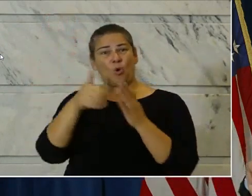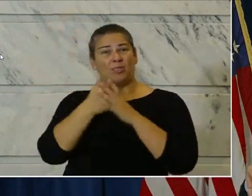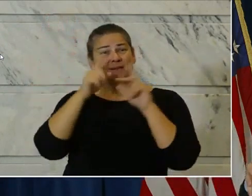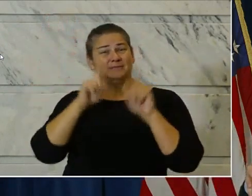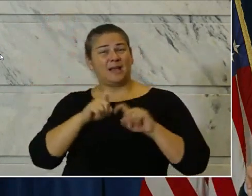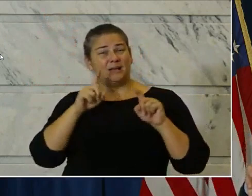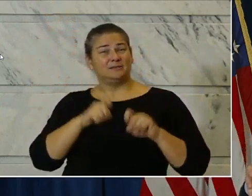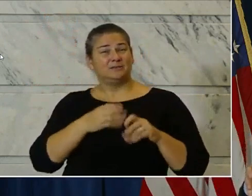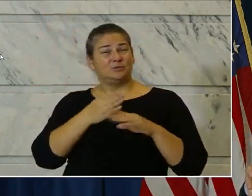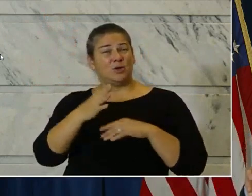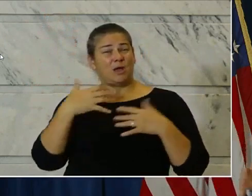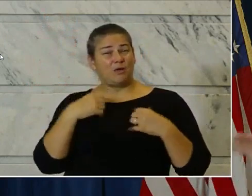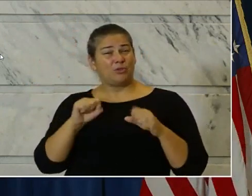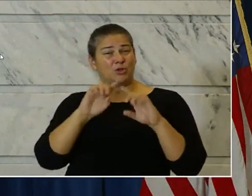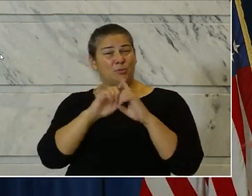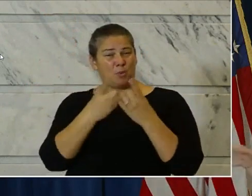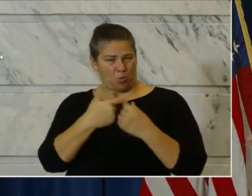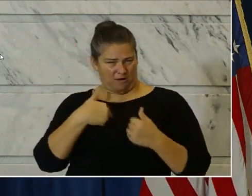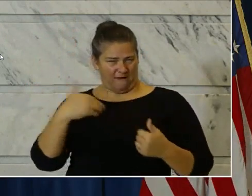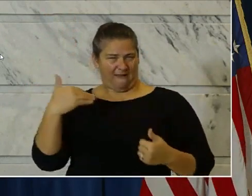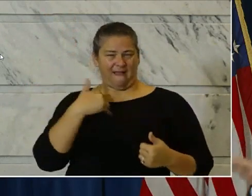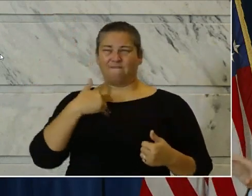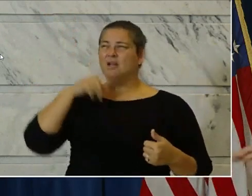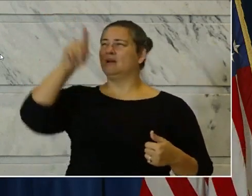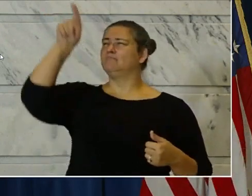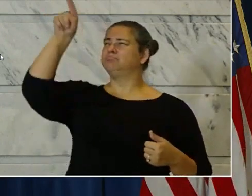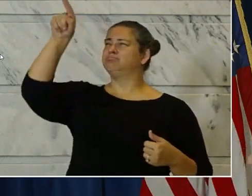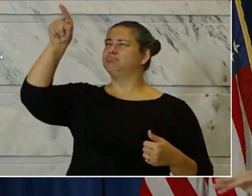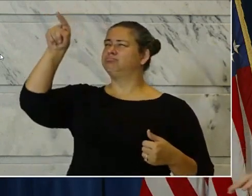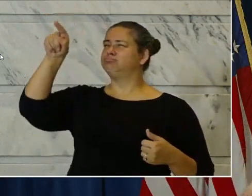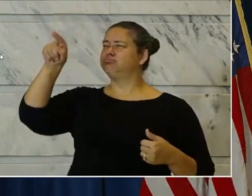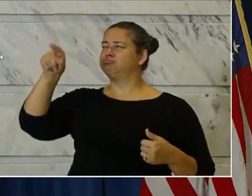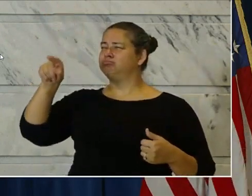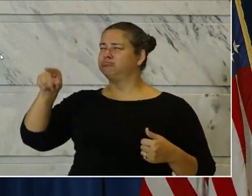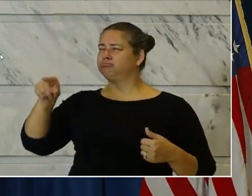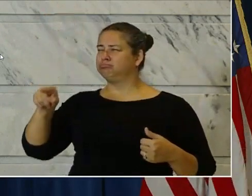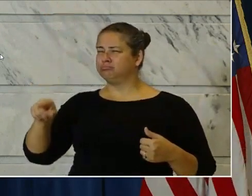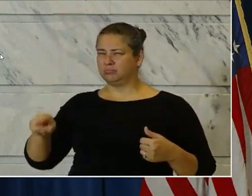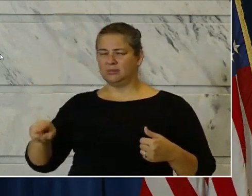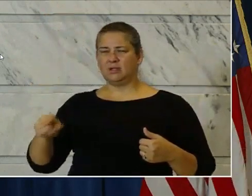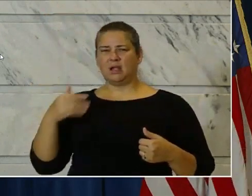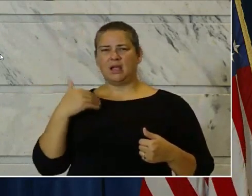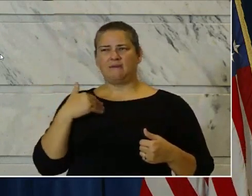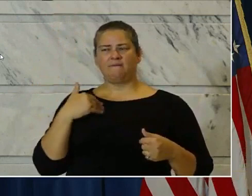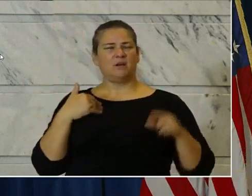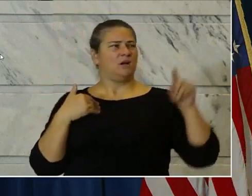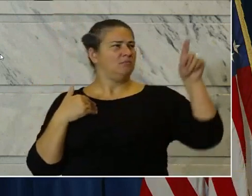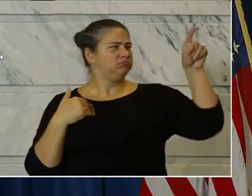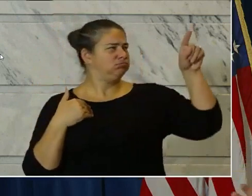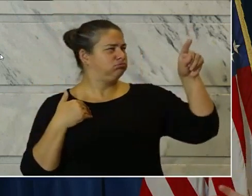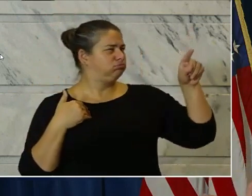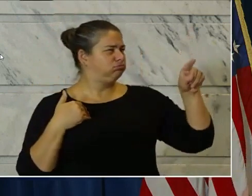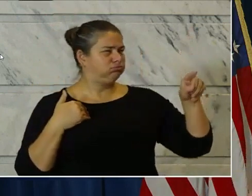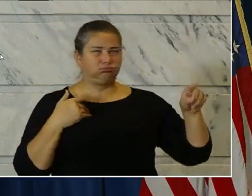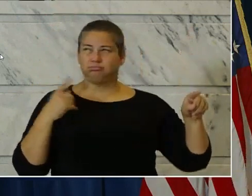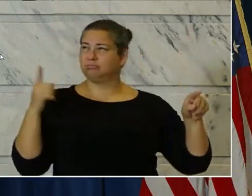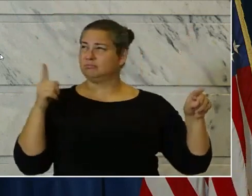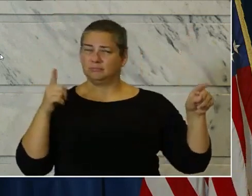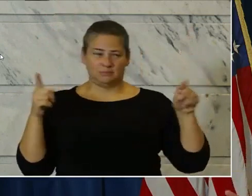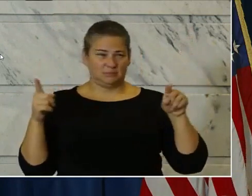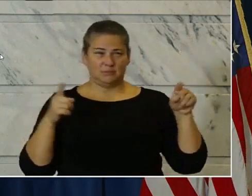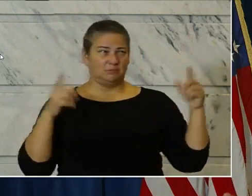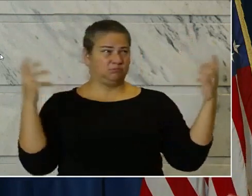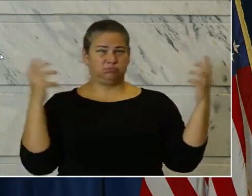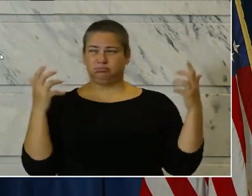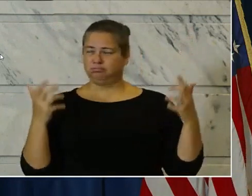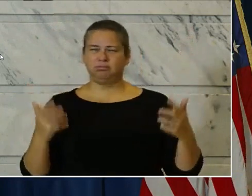the local health department, and they learn. So we have a check on the back end too. I believe that this is a good system. It is really